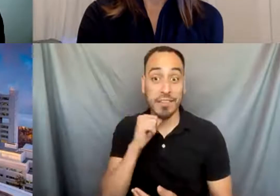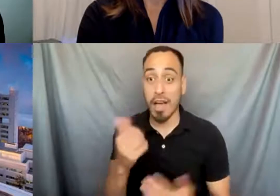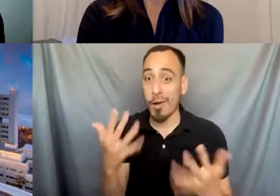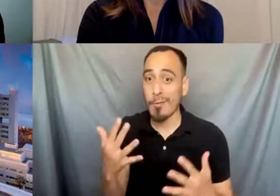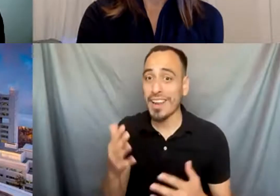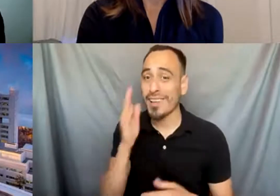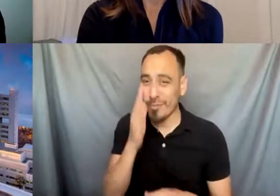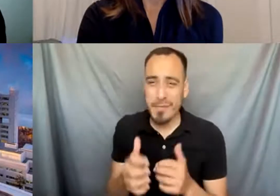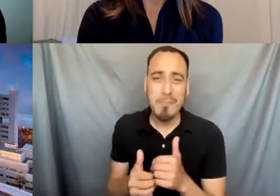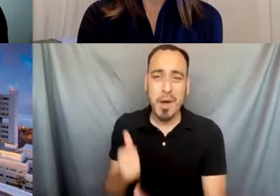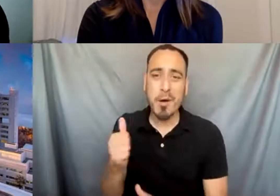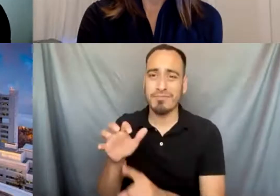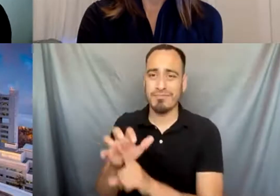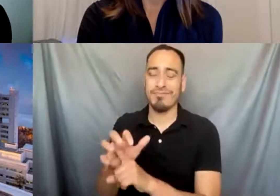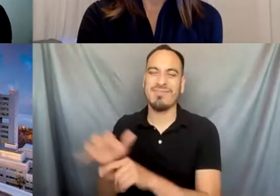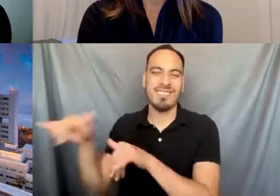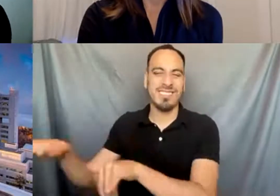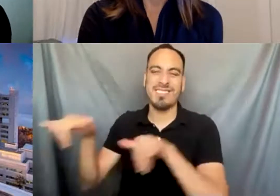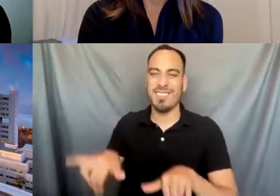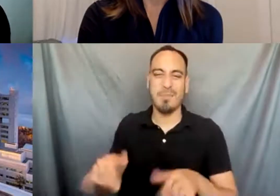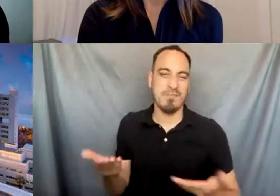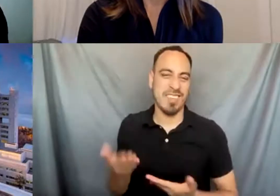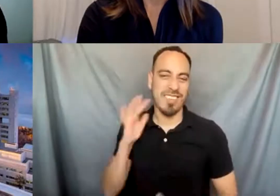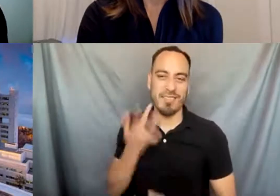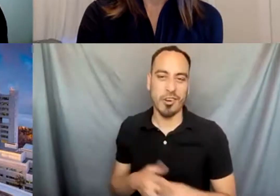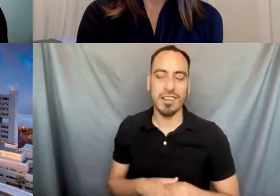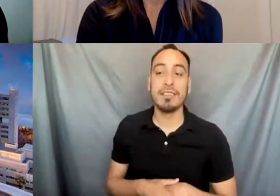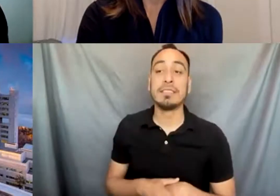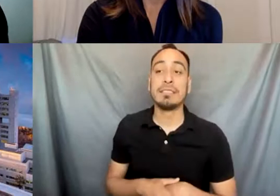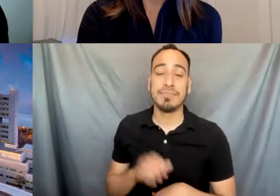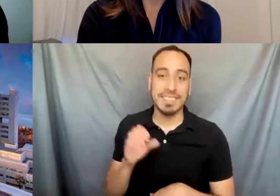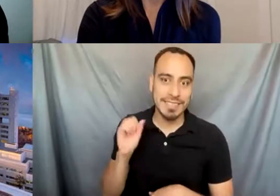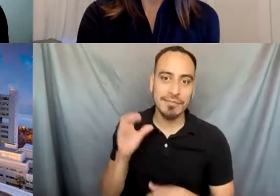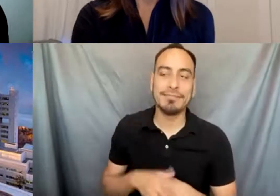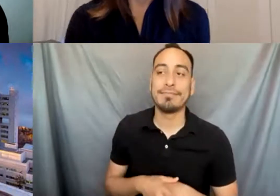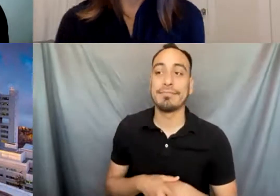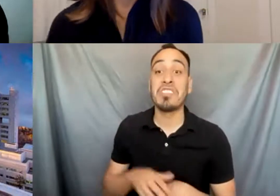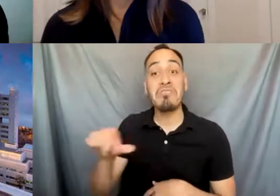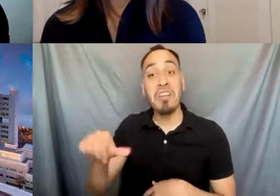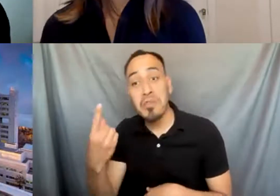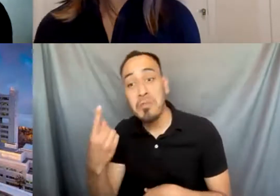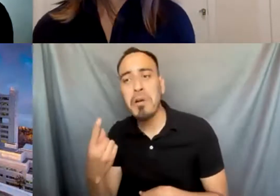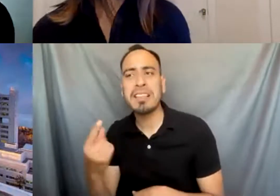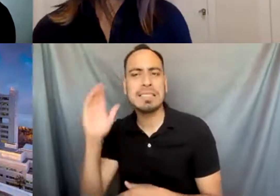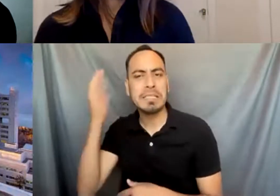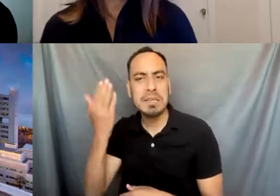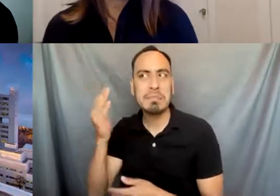here. The other ones are taking longer for uptake, which is a good thing.